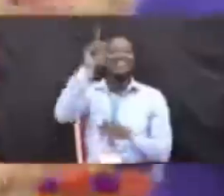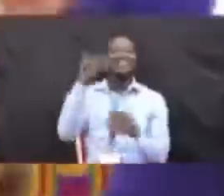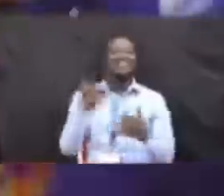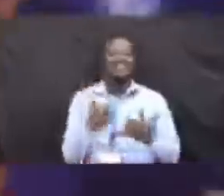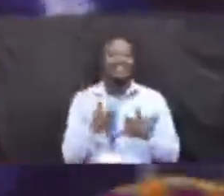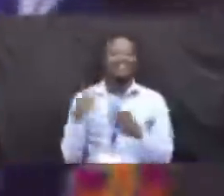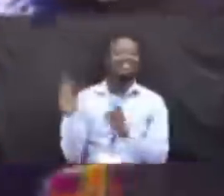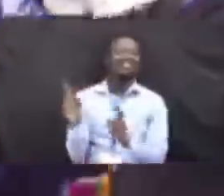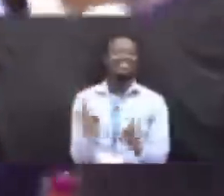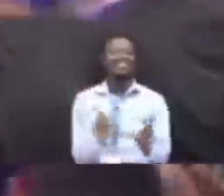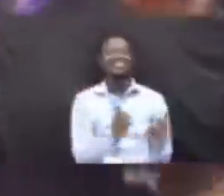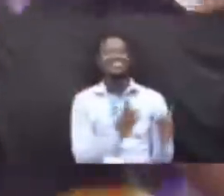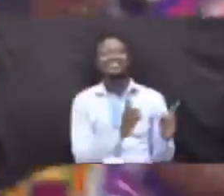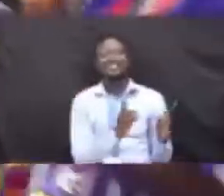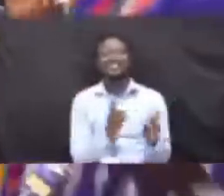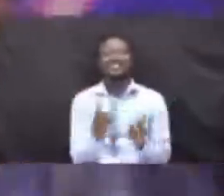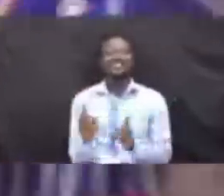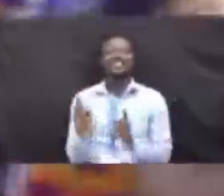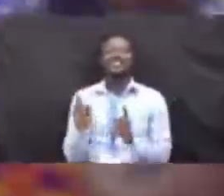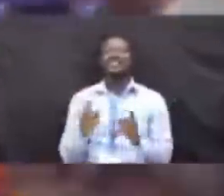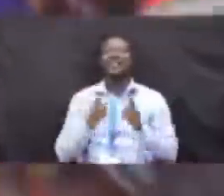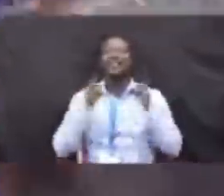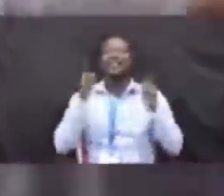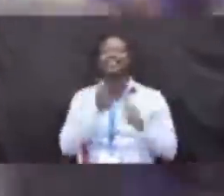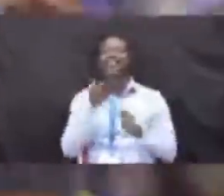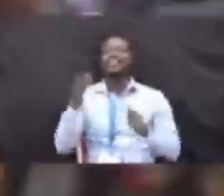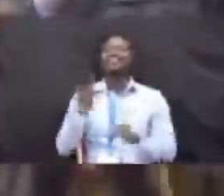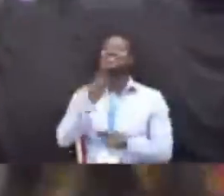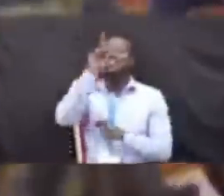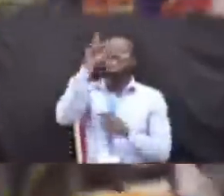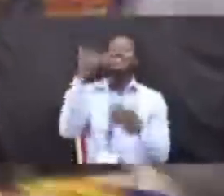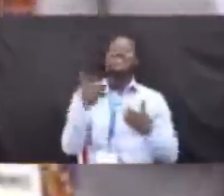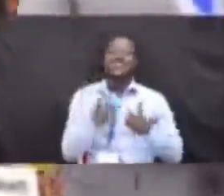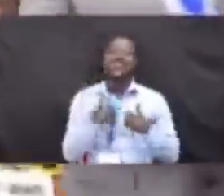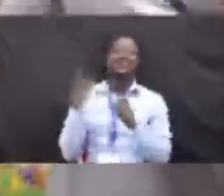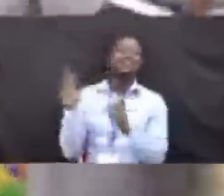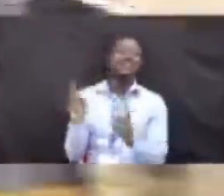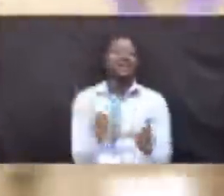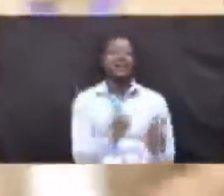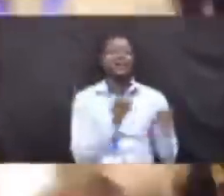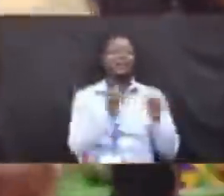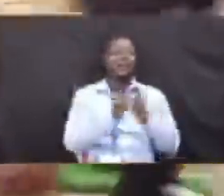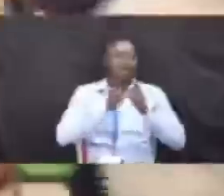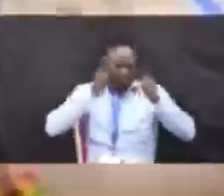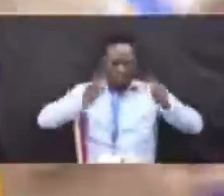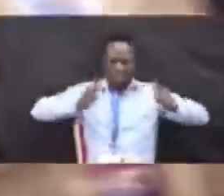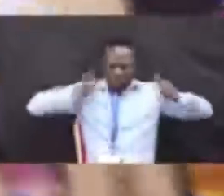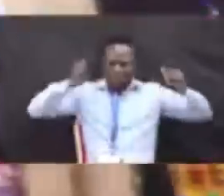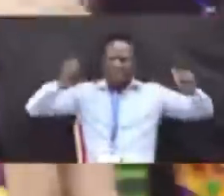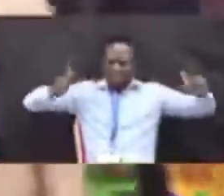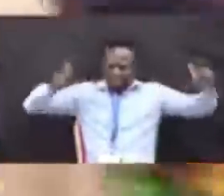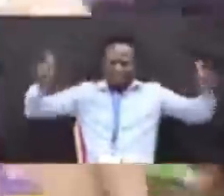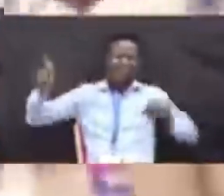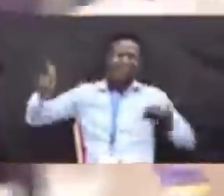liberties he has. Hallelujah, on to the peace he has had.